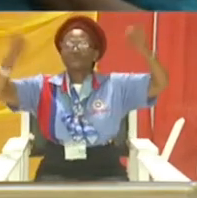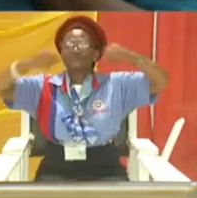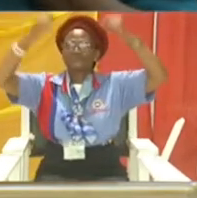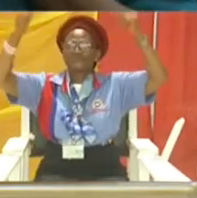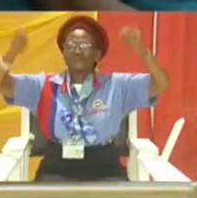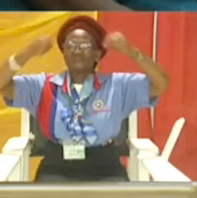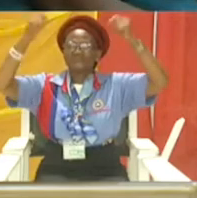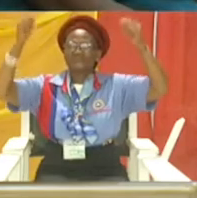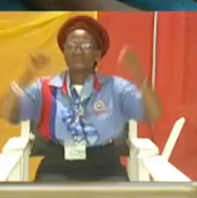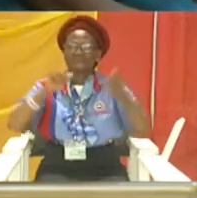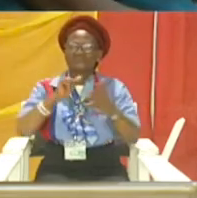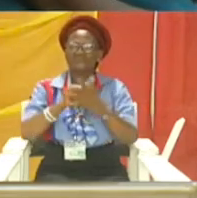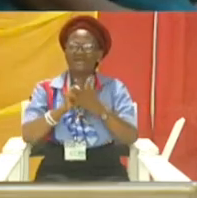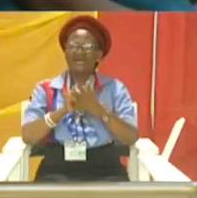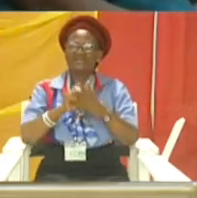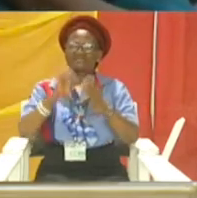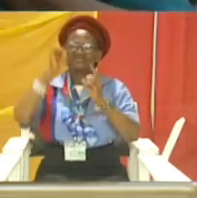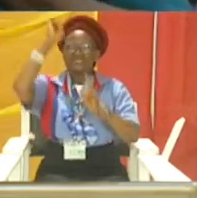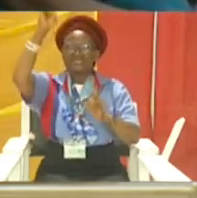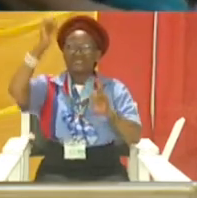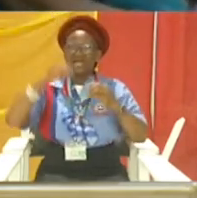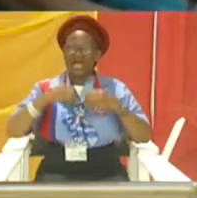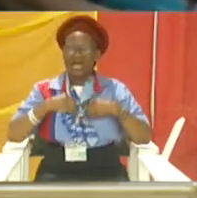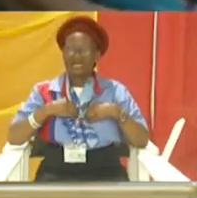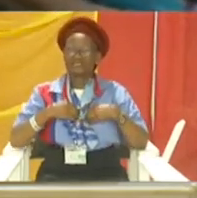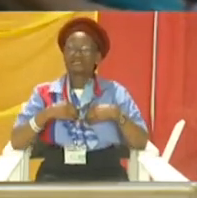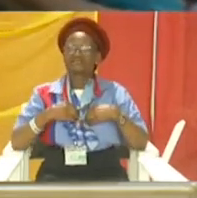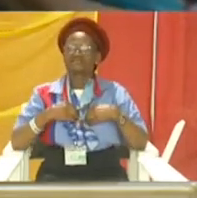that he has fixed this day.